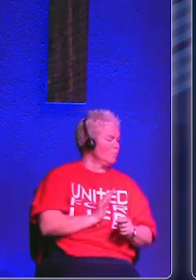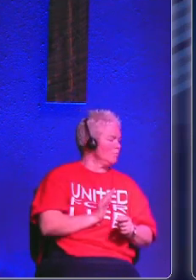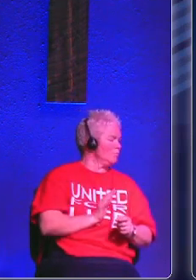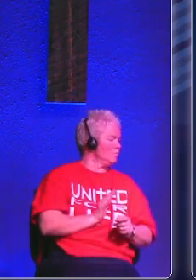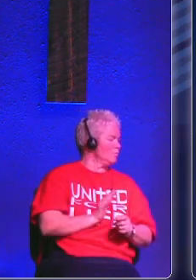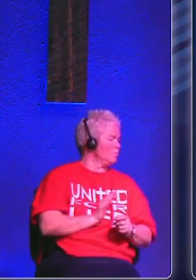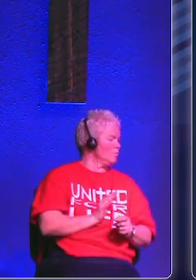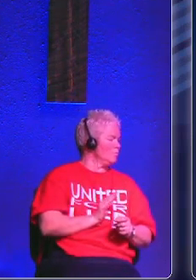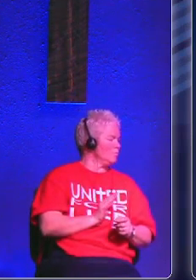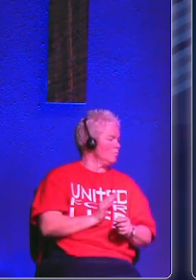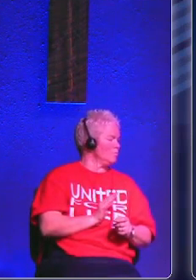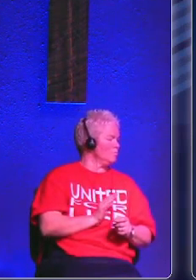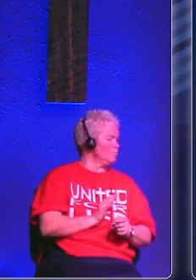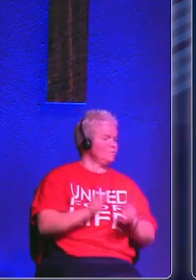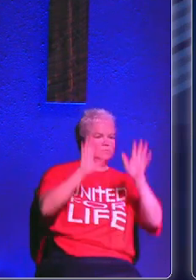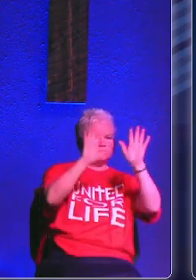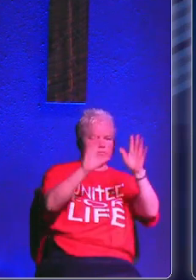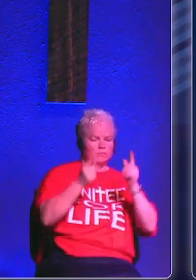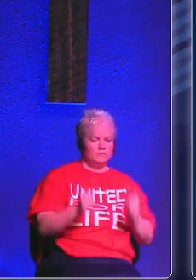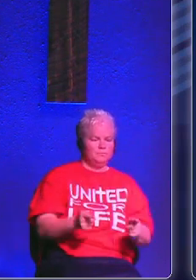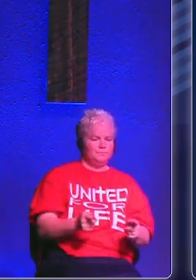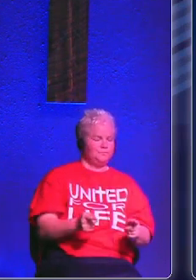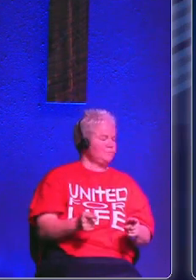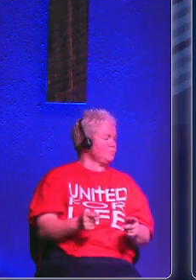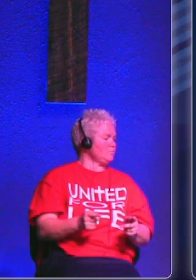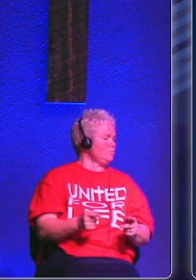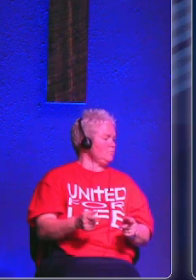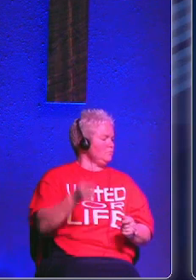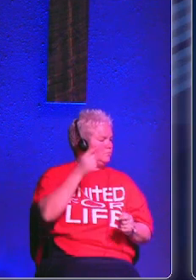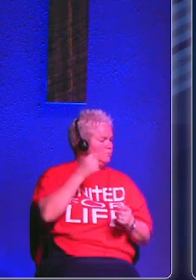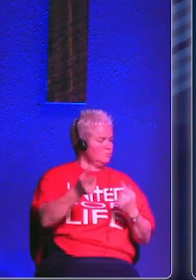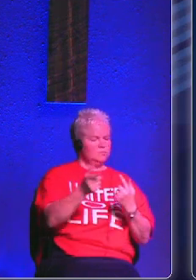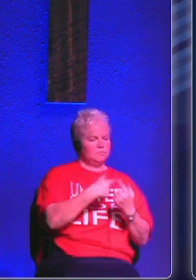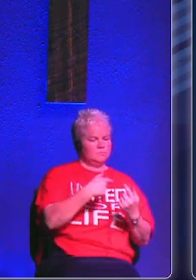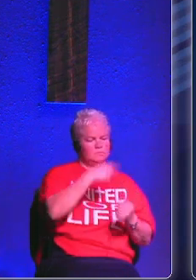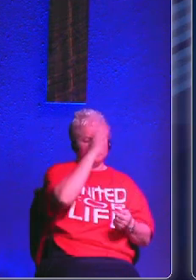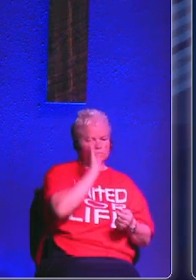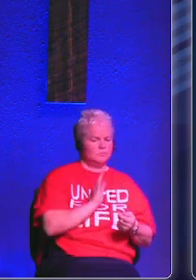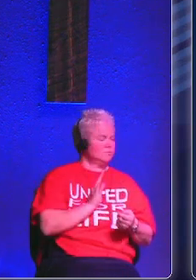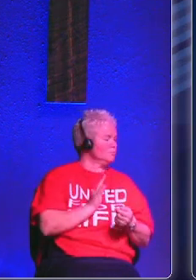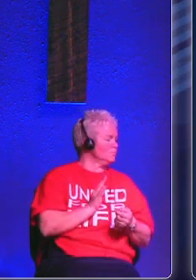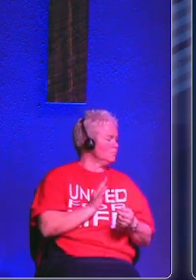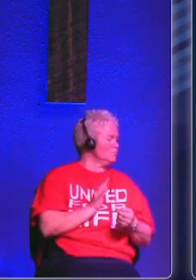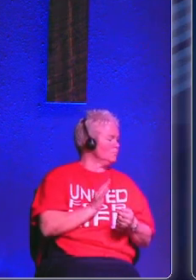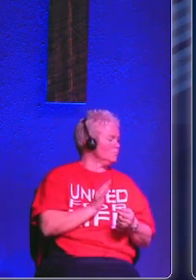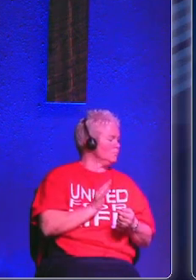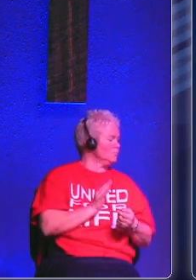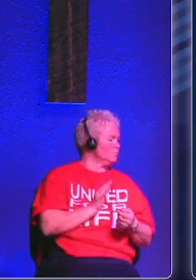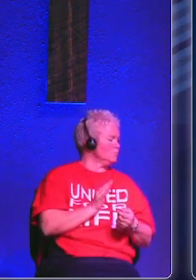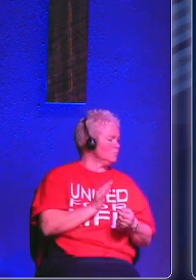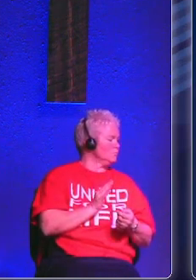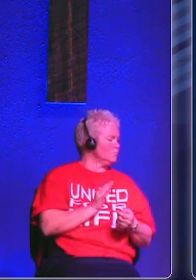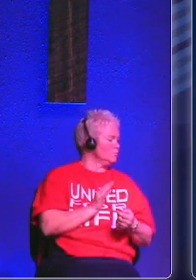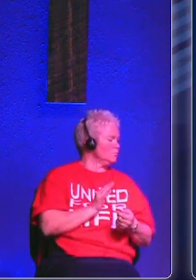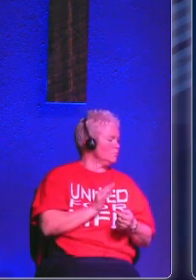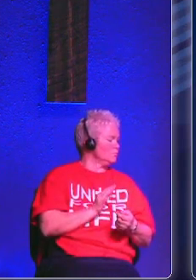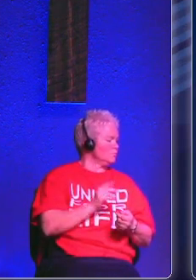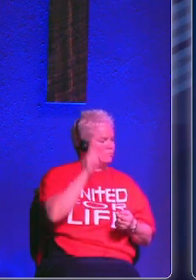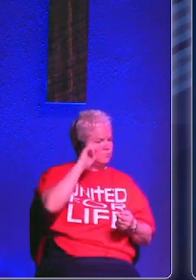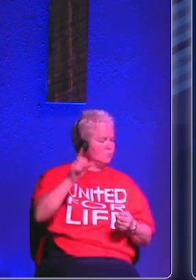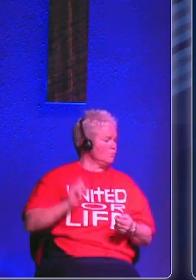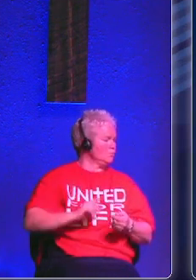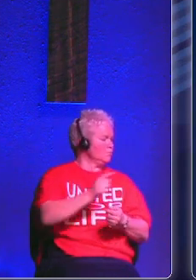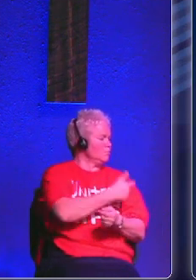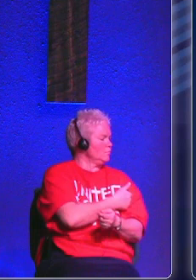us. They are gifted to us from God himself. They are available to